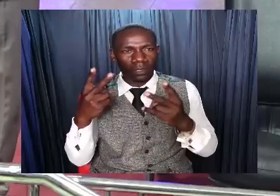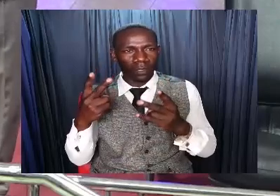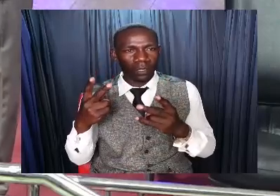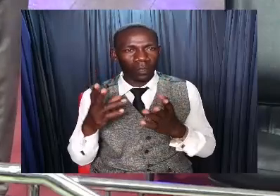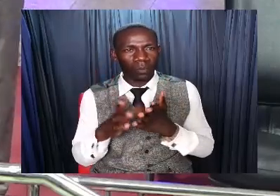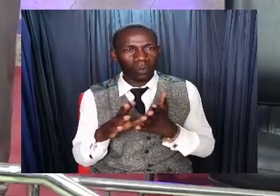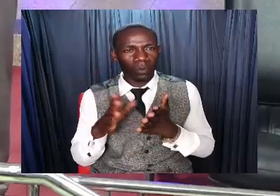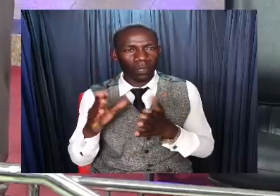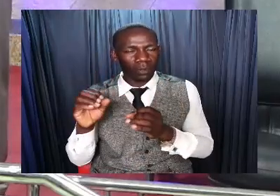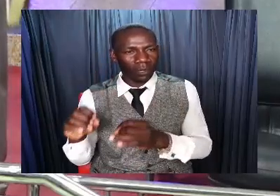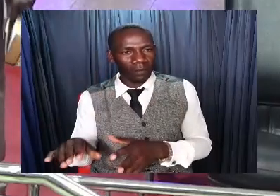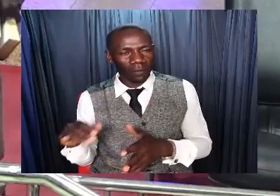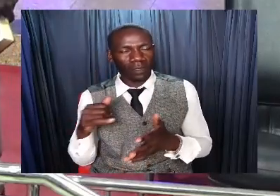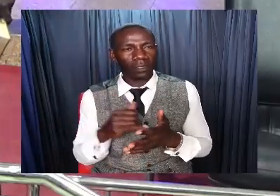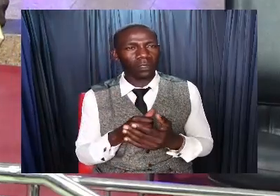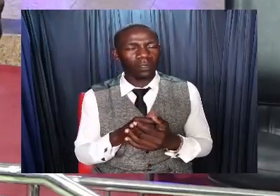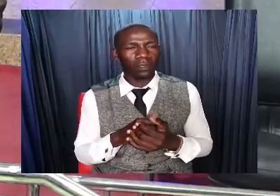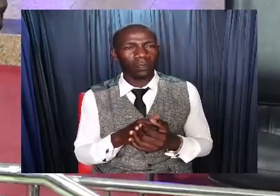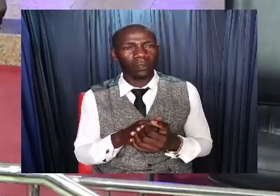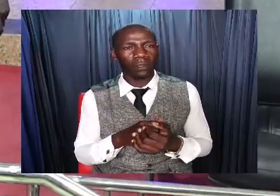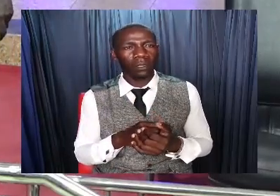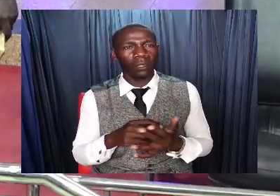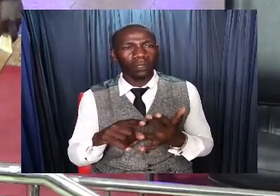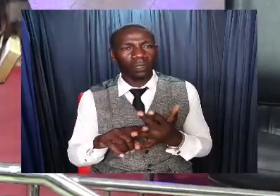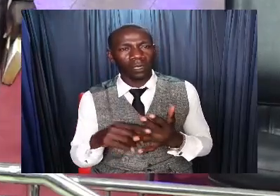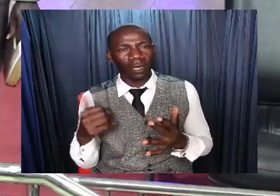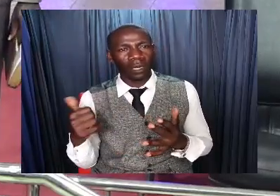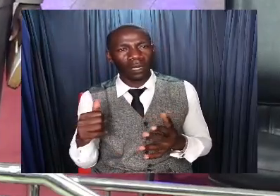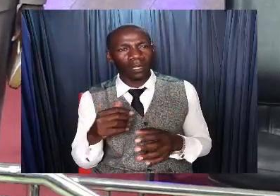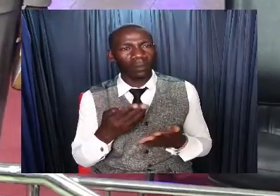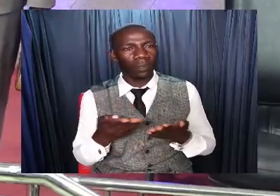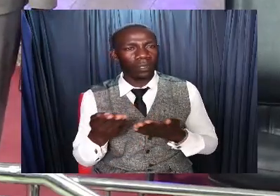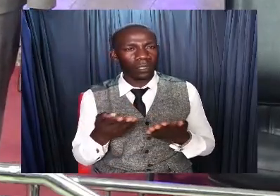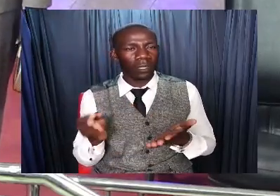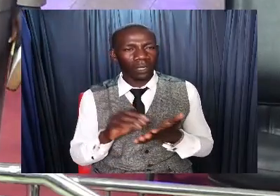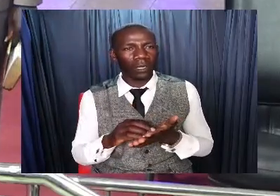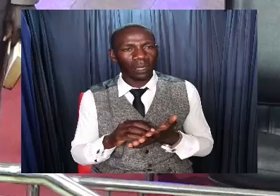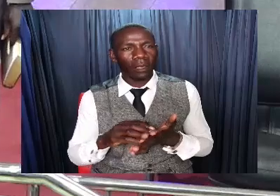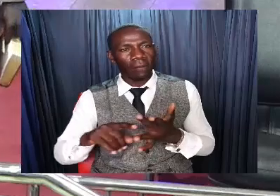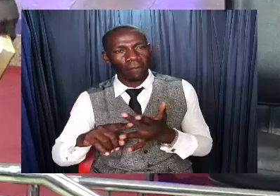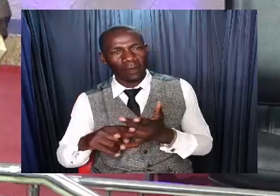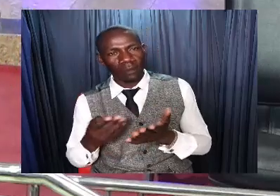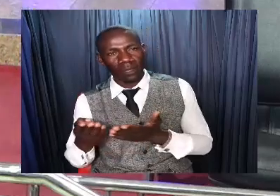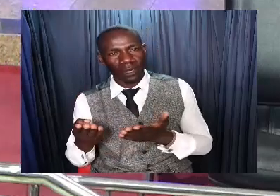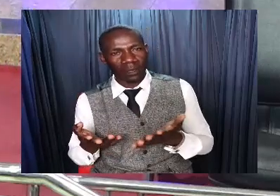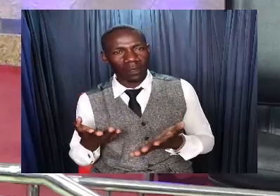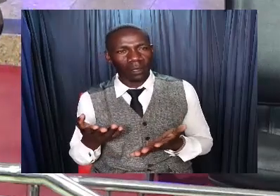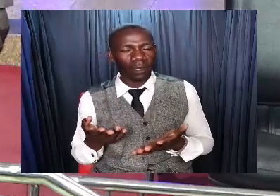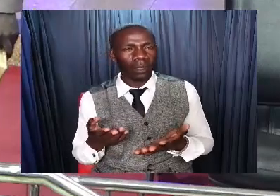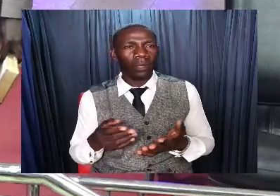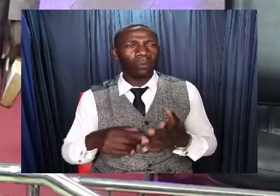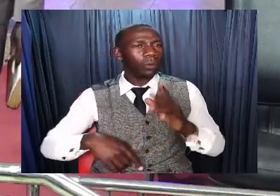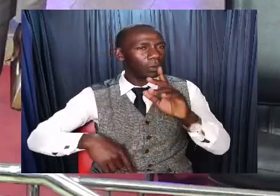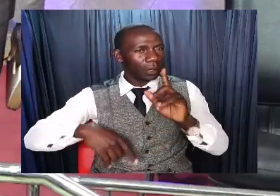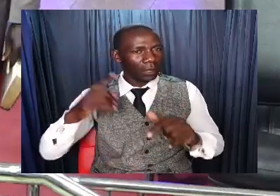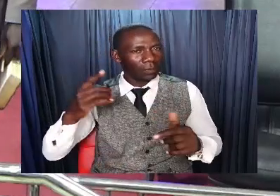pingamizi unawaacha. With objections you leave it. Waanza nyingine tena. You start another business again. Na pengine hata ile ya kwanza ile. Maybe the first one. Ndio ilikuwa ni